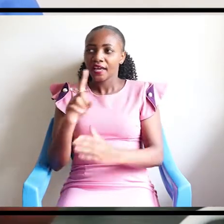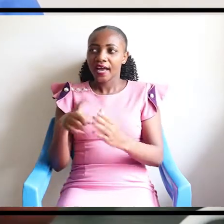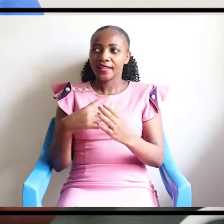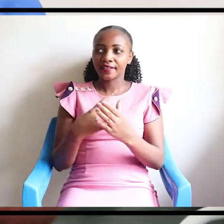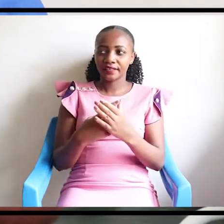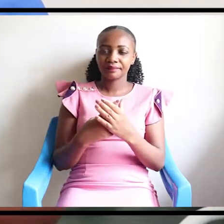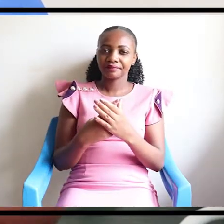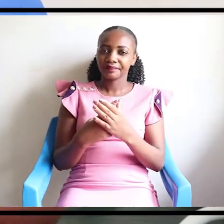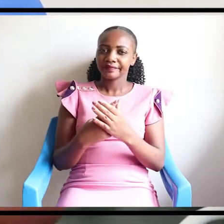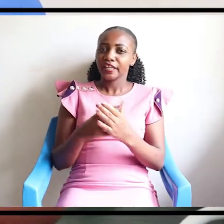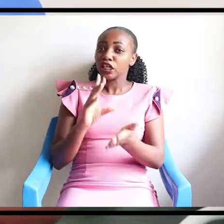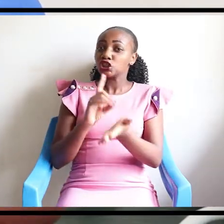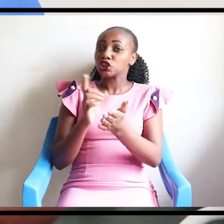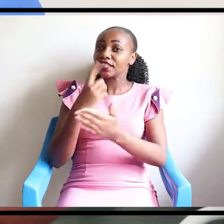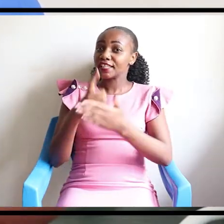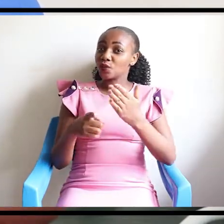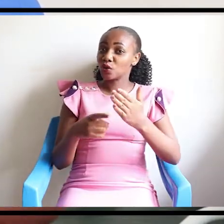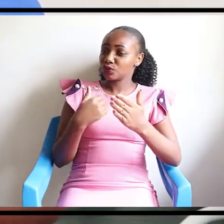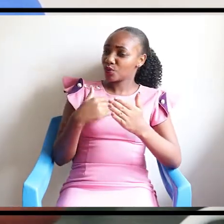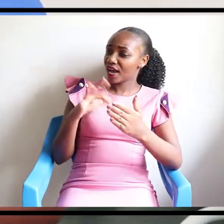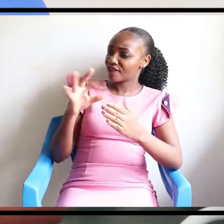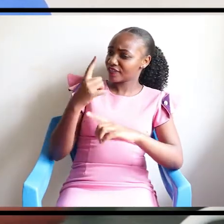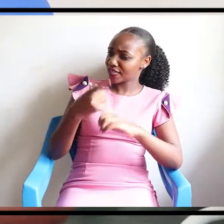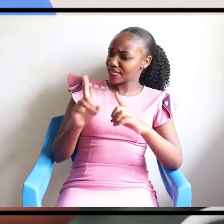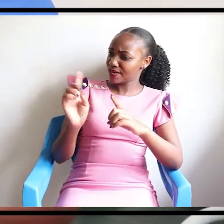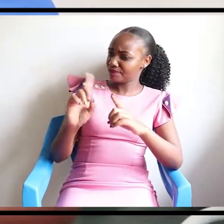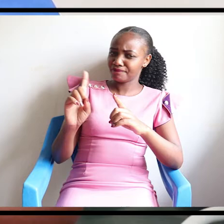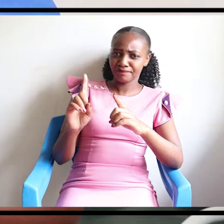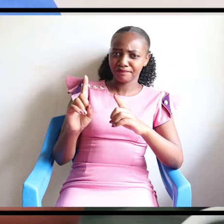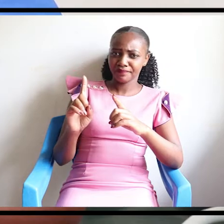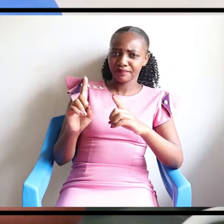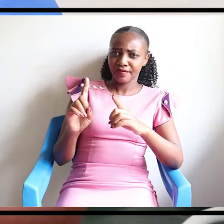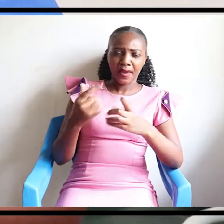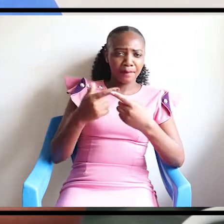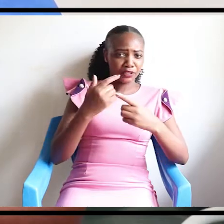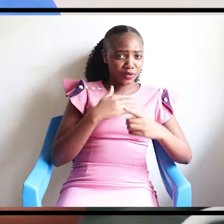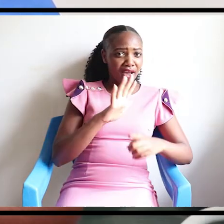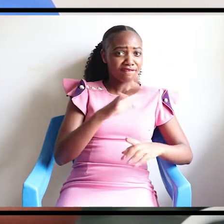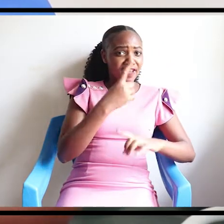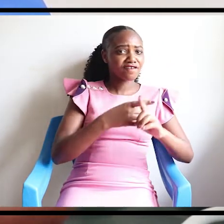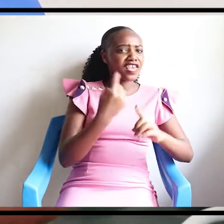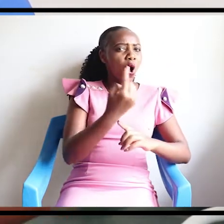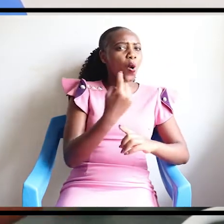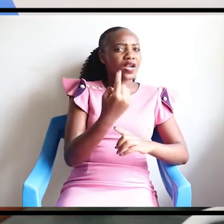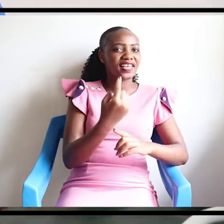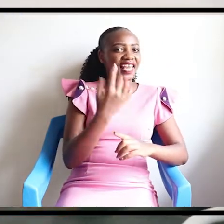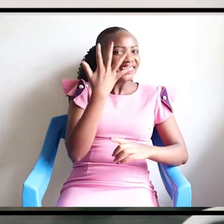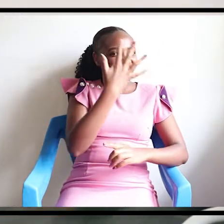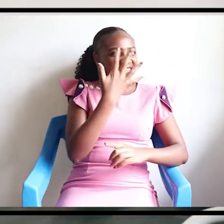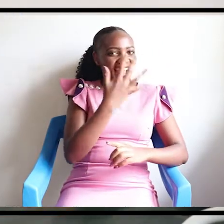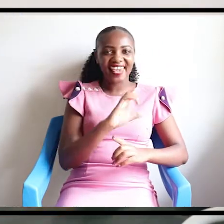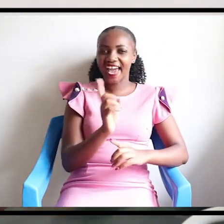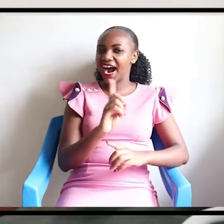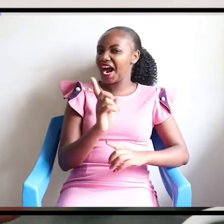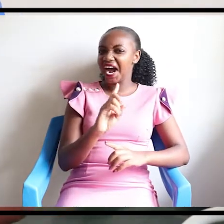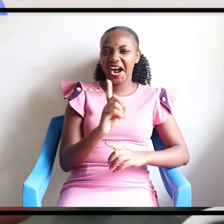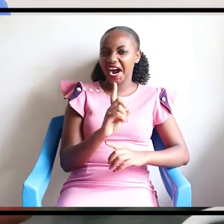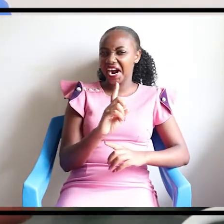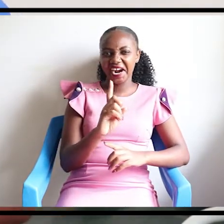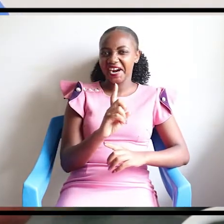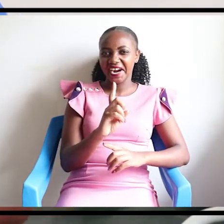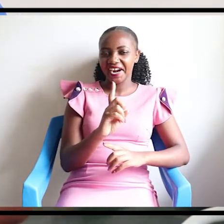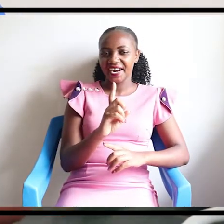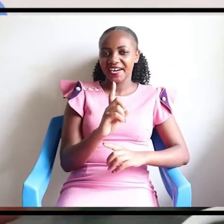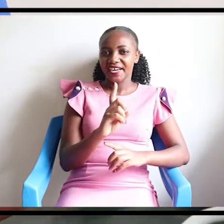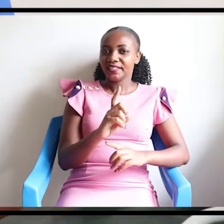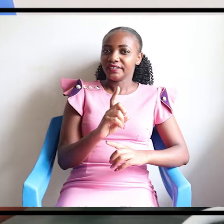the 3-year, you have the 5-year, don't shy off from taking the 5-year, because it doesn't mean it has to stay in the body for 5 years.